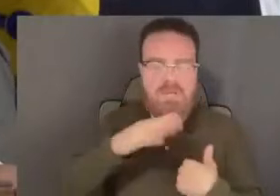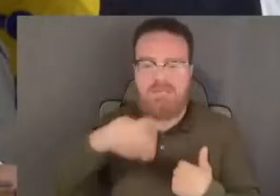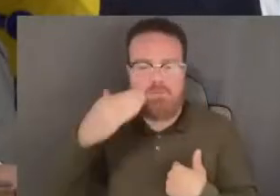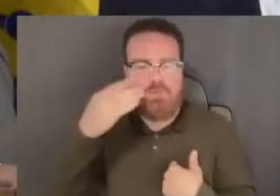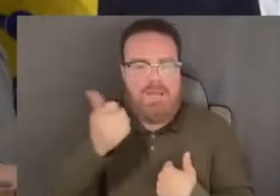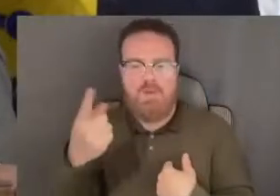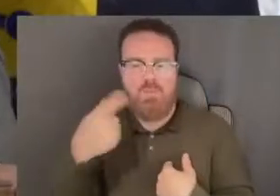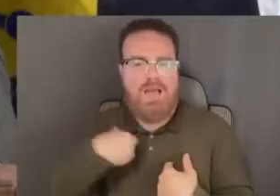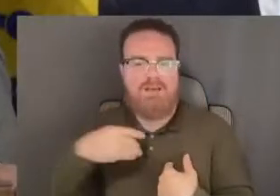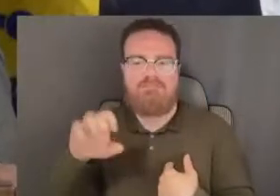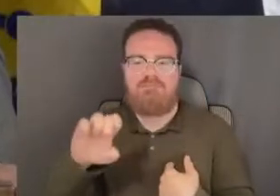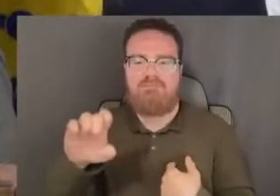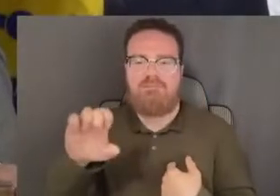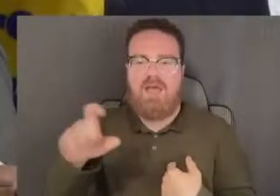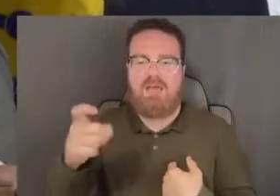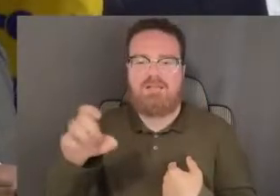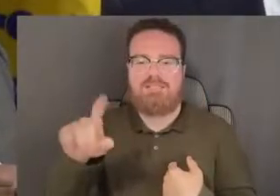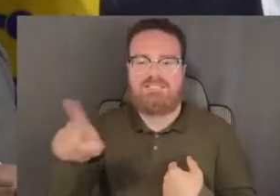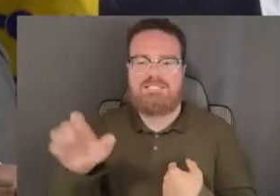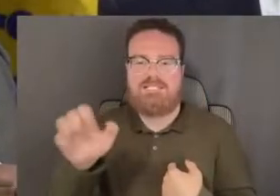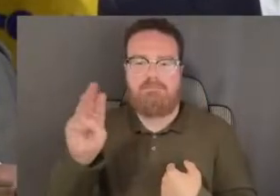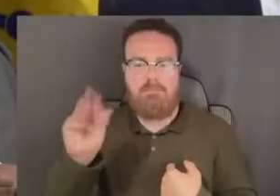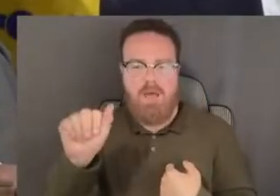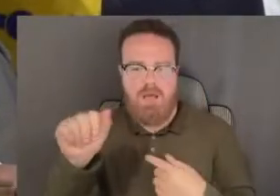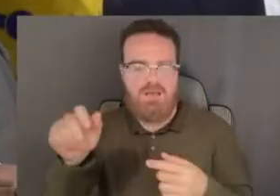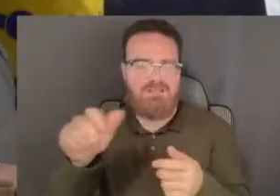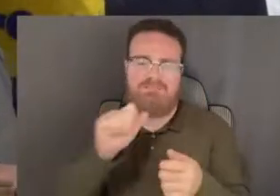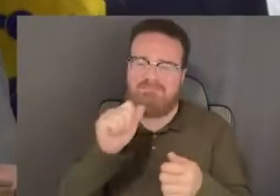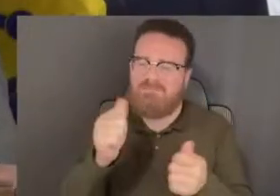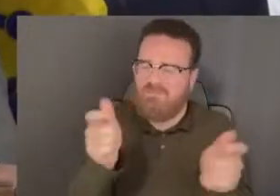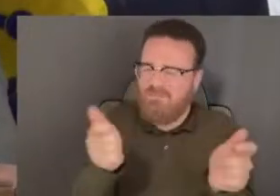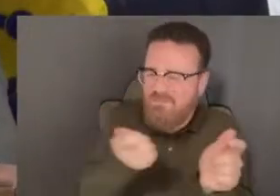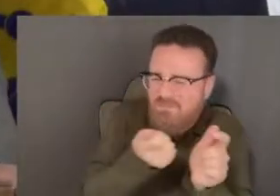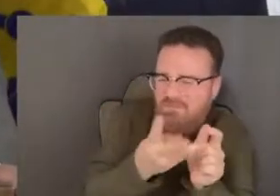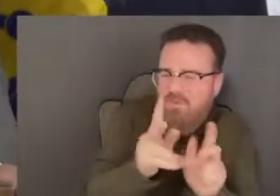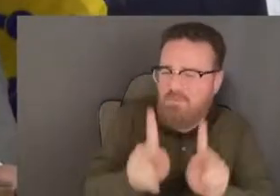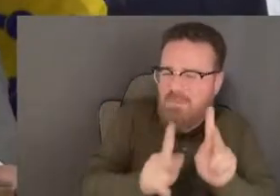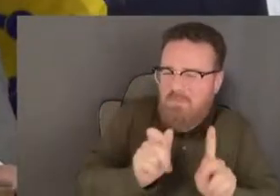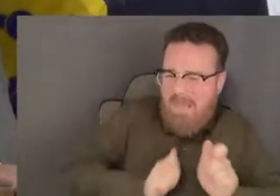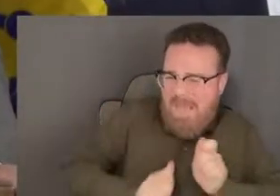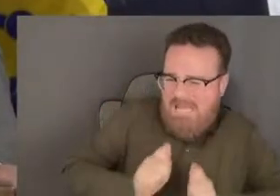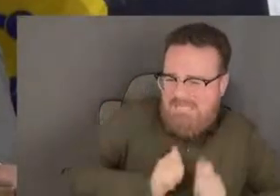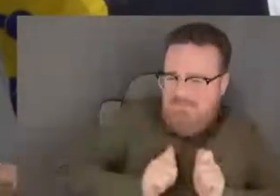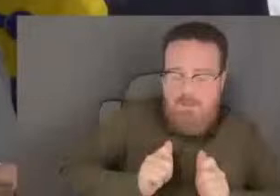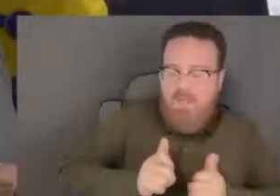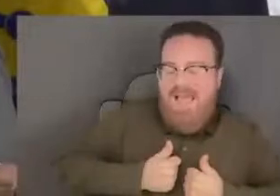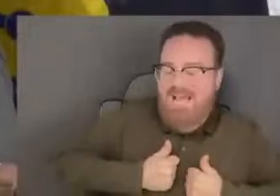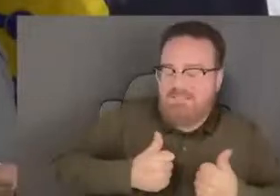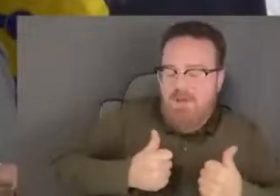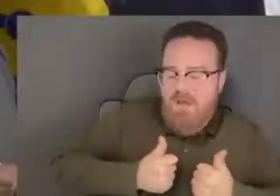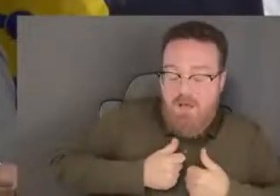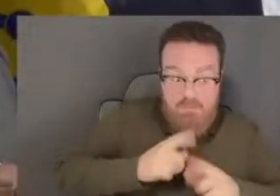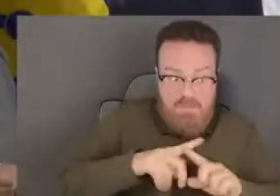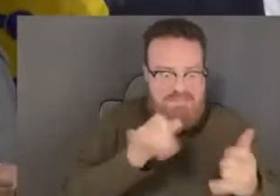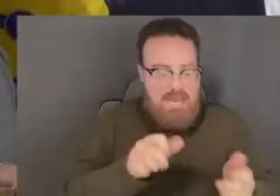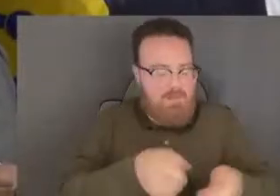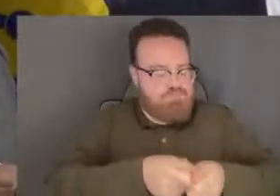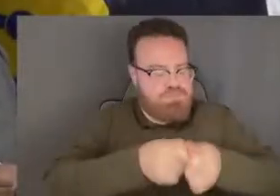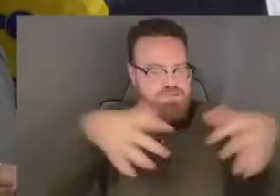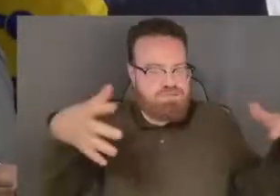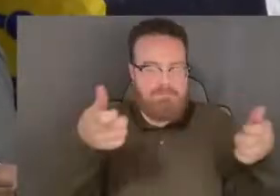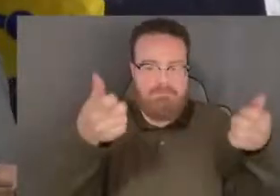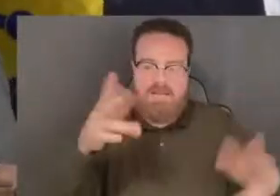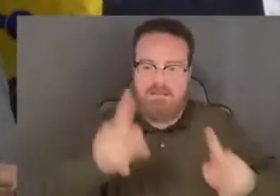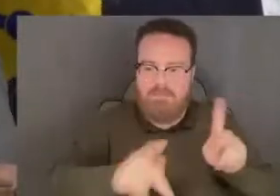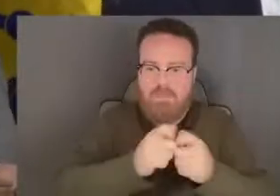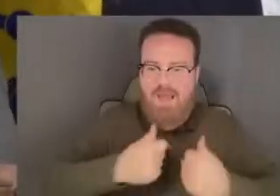I knew of a very small number of children who had asthma, but that has exploded as well today. And our fertility